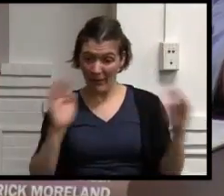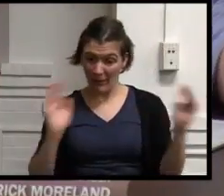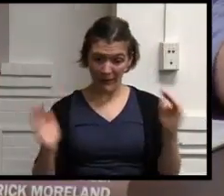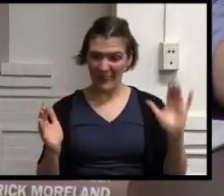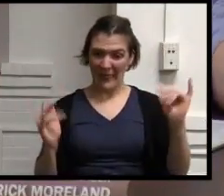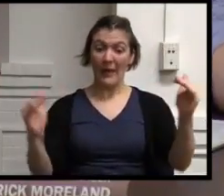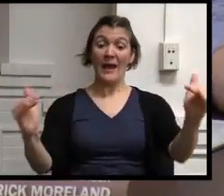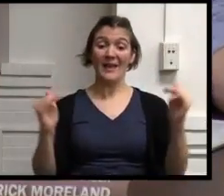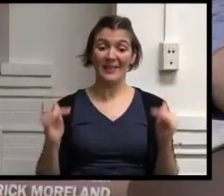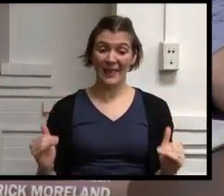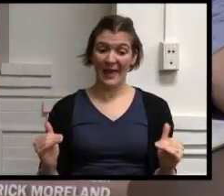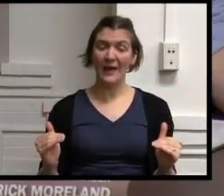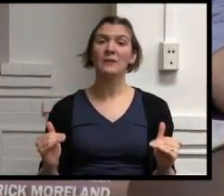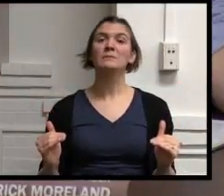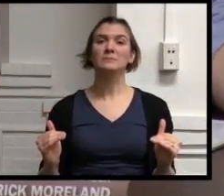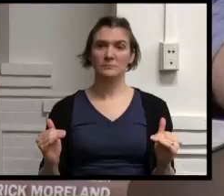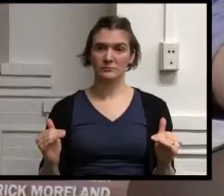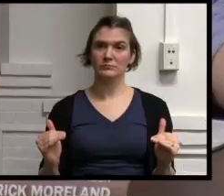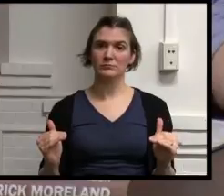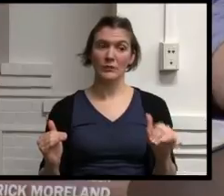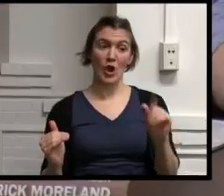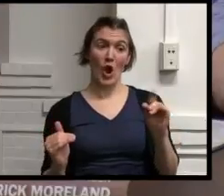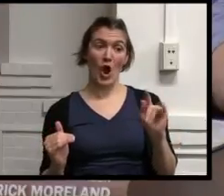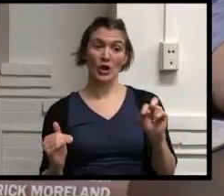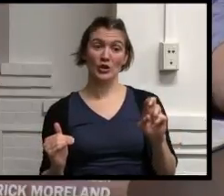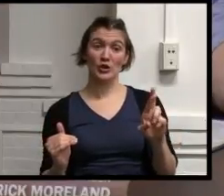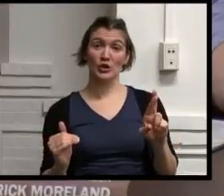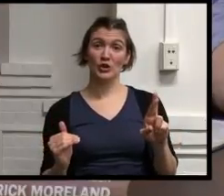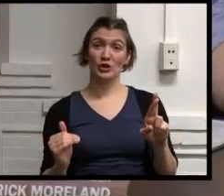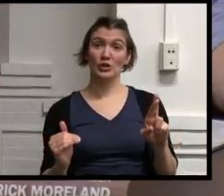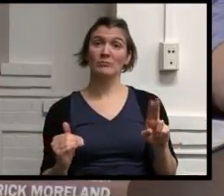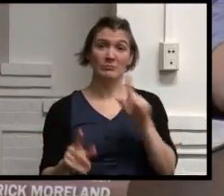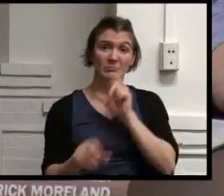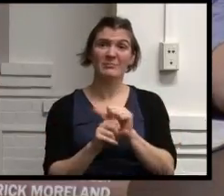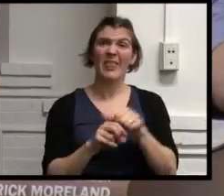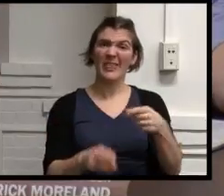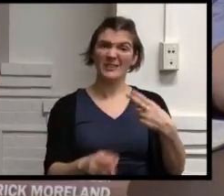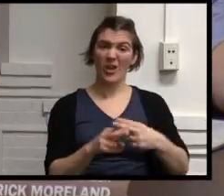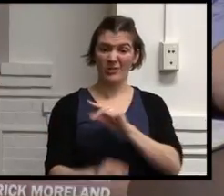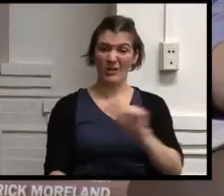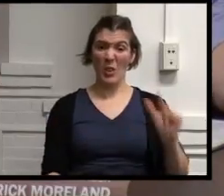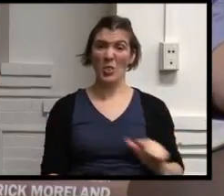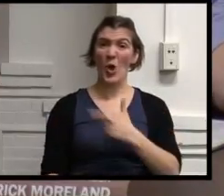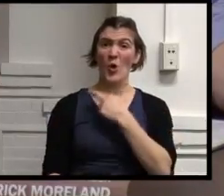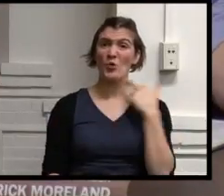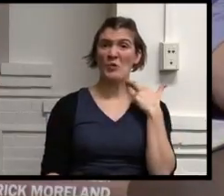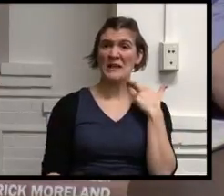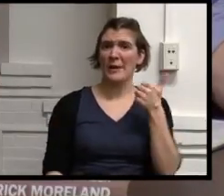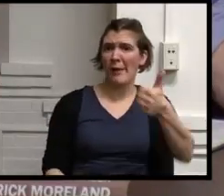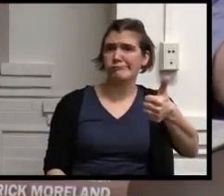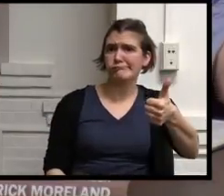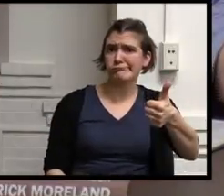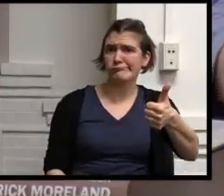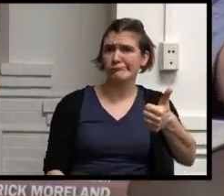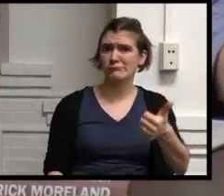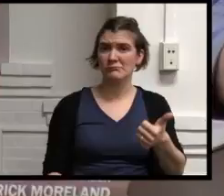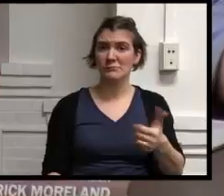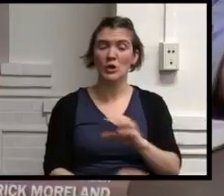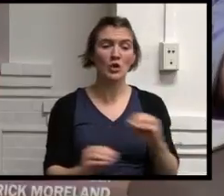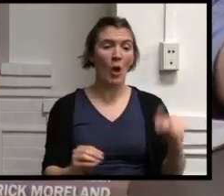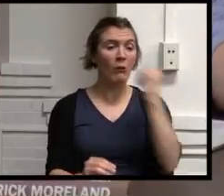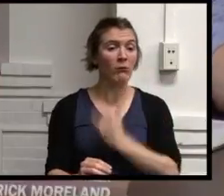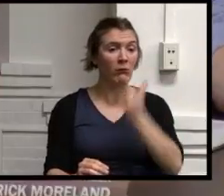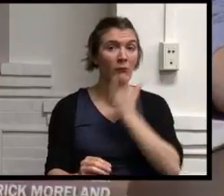they close with the auditee is qualified as a low-risk auditee, yes. And there were no audit